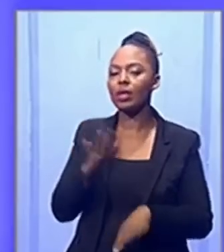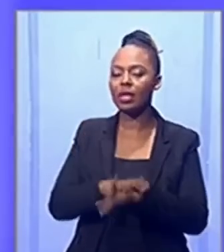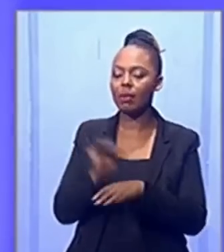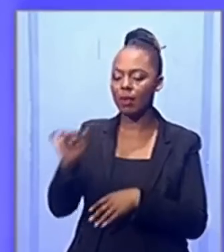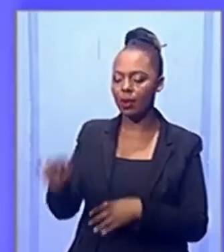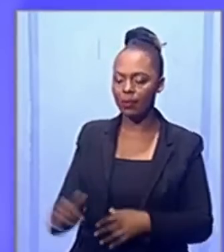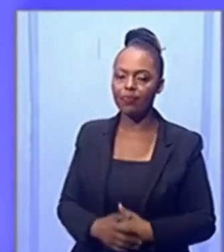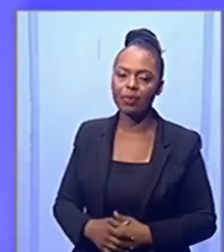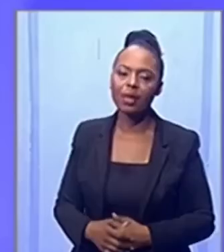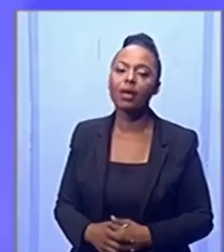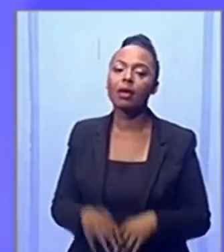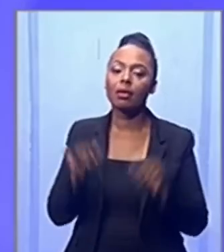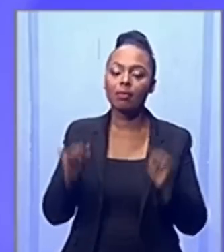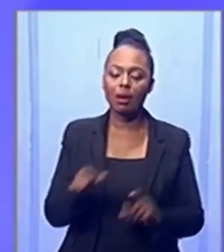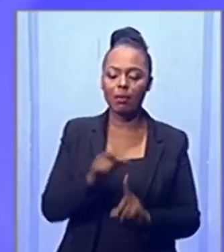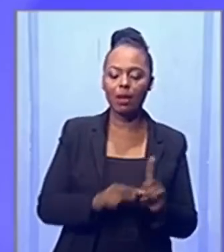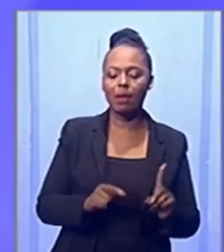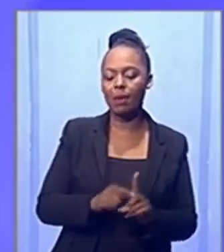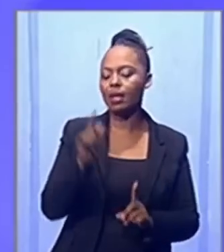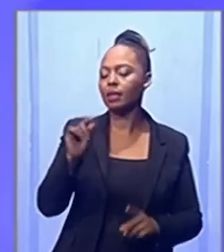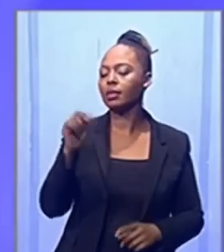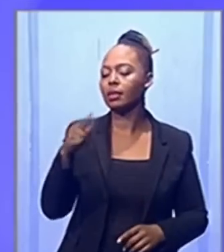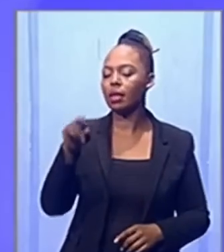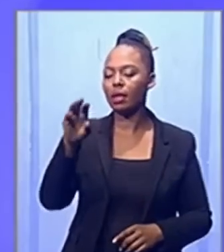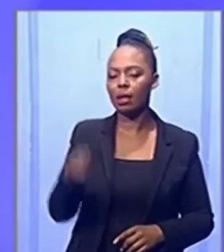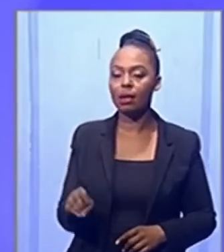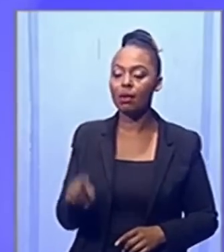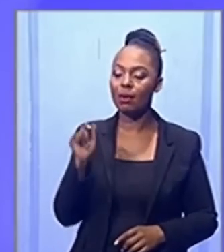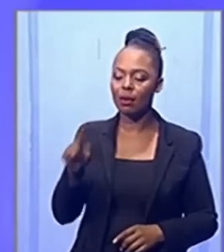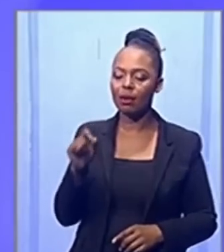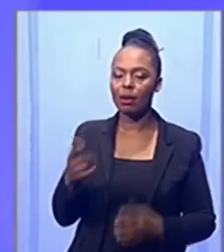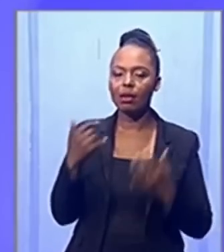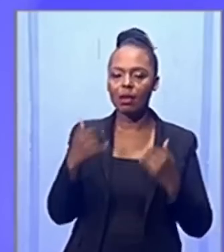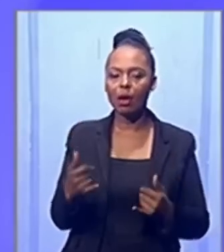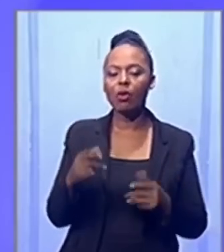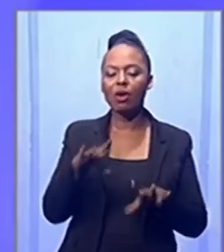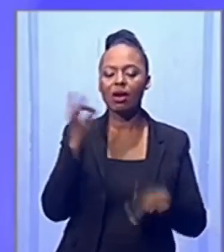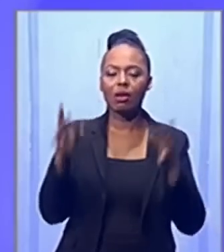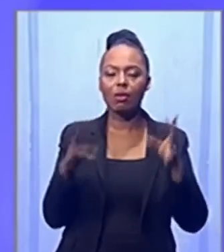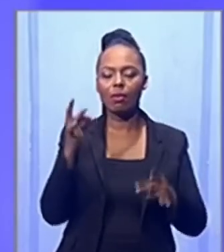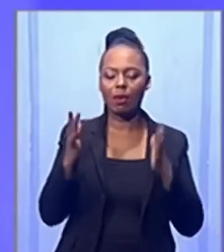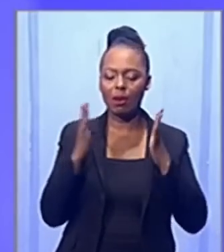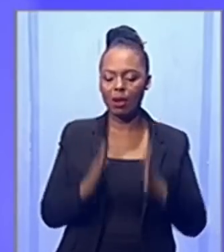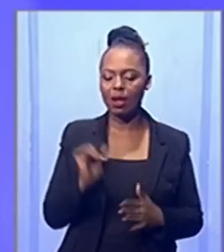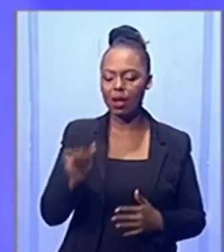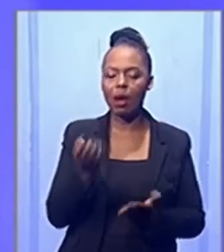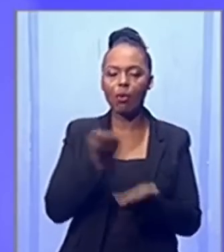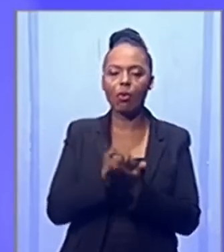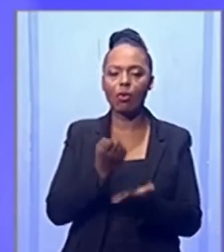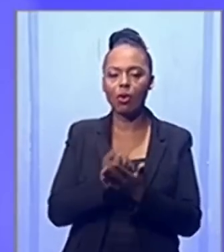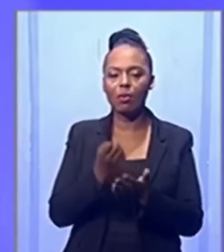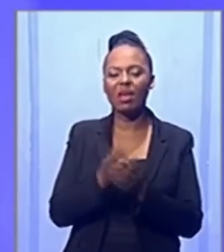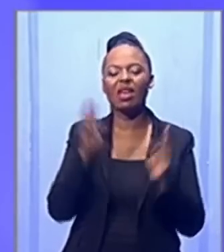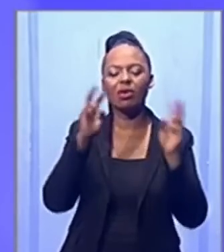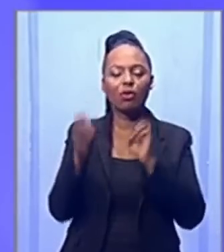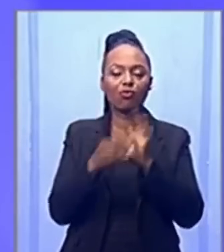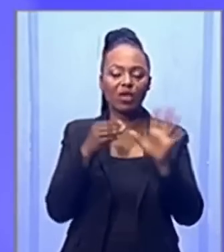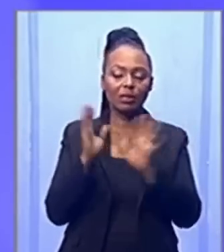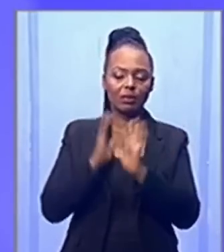ka nako hao eo he mmohi ke Tshepo Mongwai e le mohlophisi tabeng tsa moruo kwano SABC a re hlalosetsa ka tsa seboka sena sa